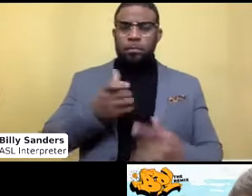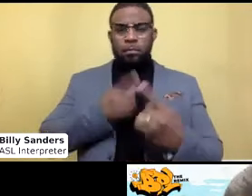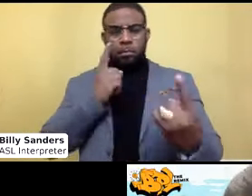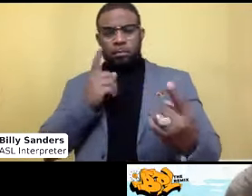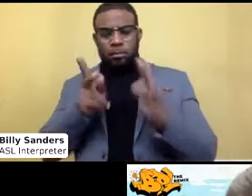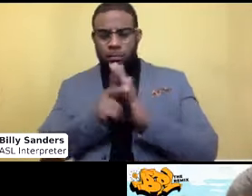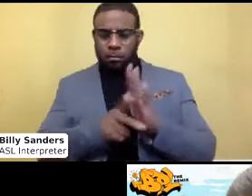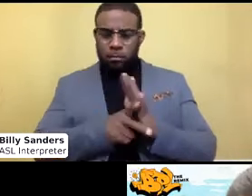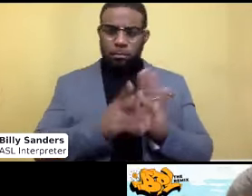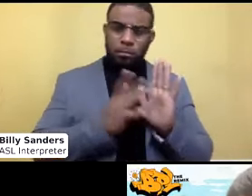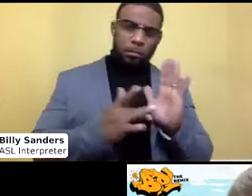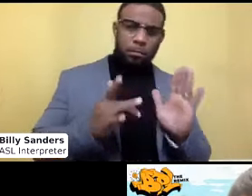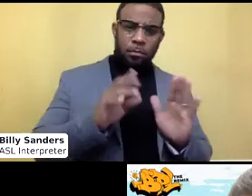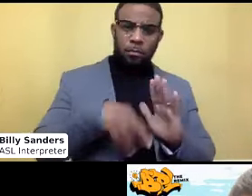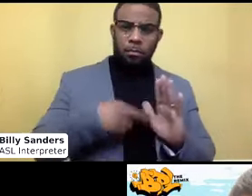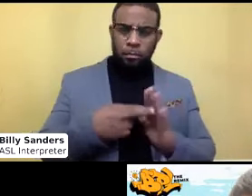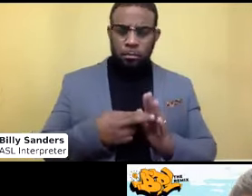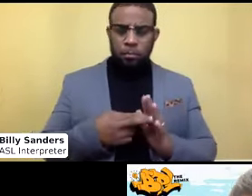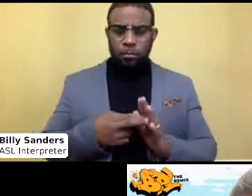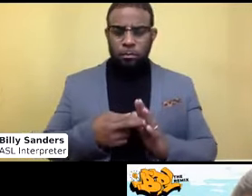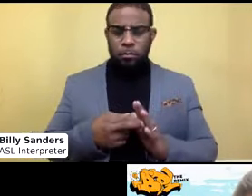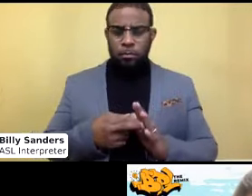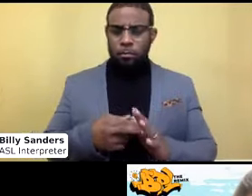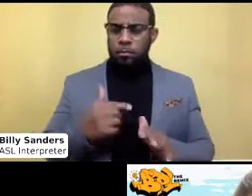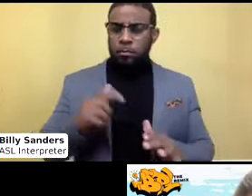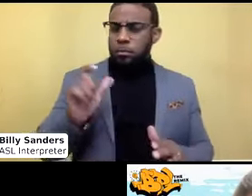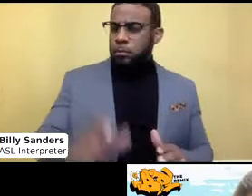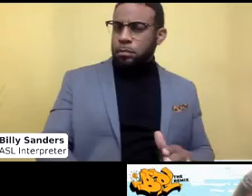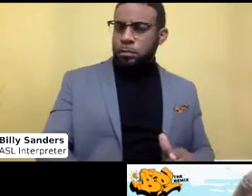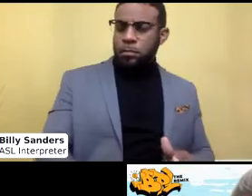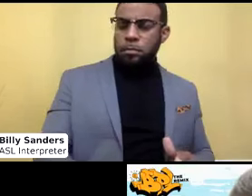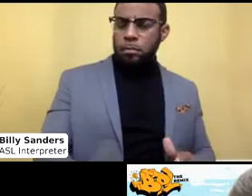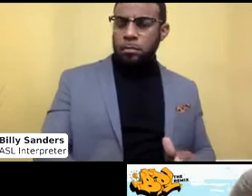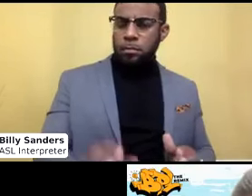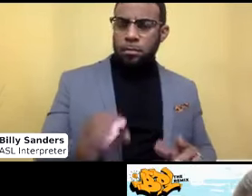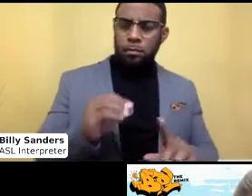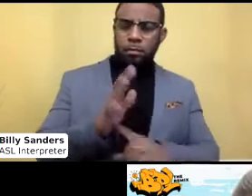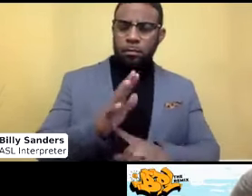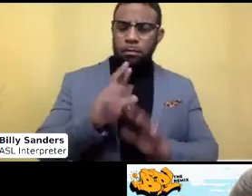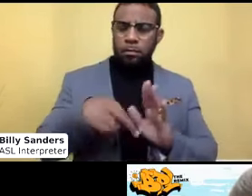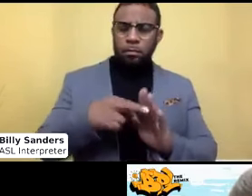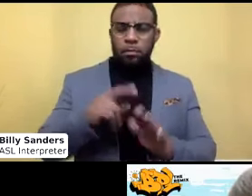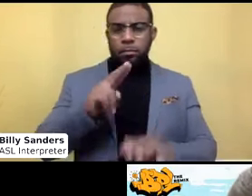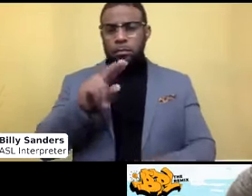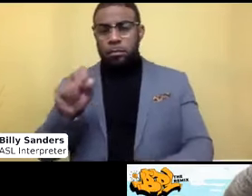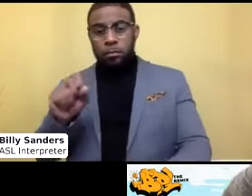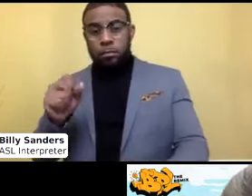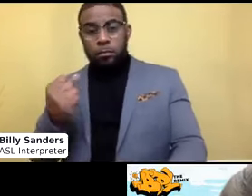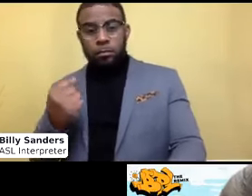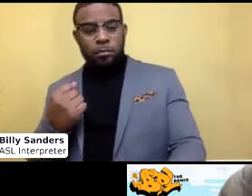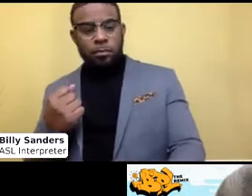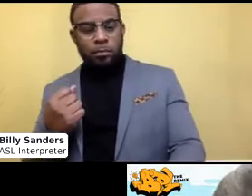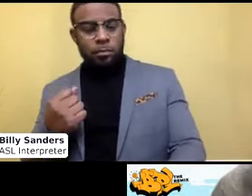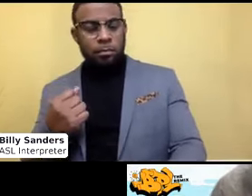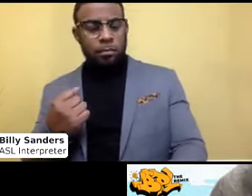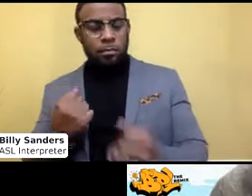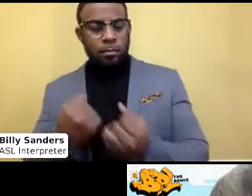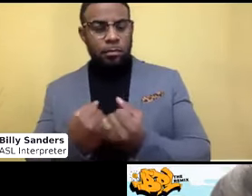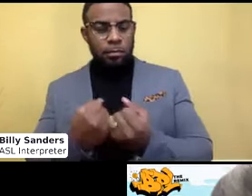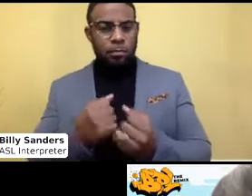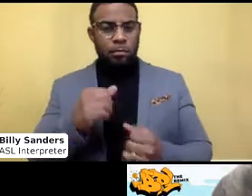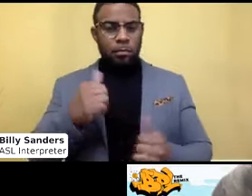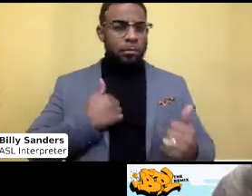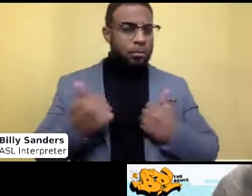policies and expose the role. We have to expose the role of the United States supporting Rwanda and Uganda,